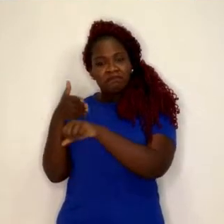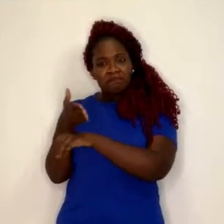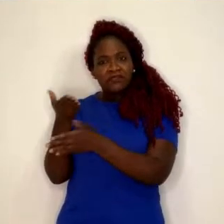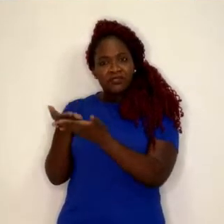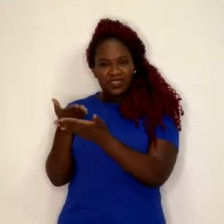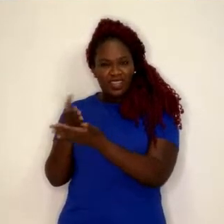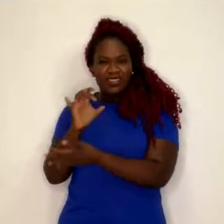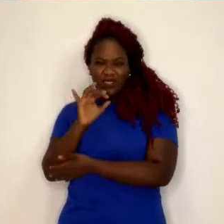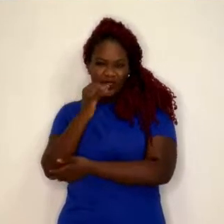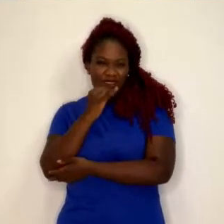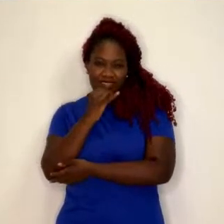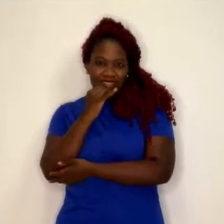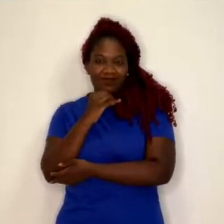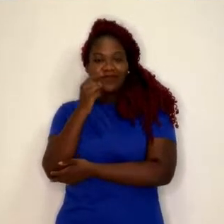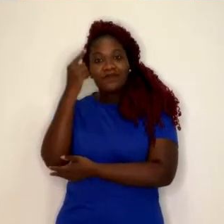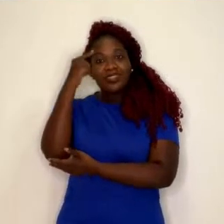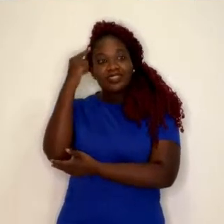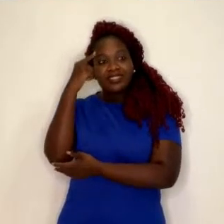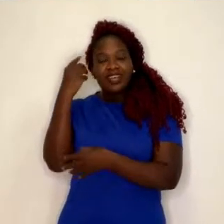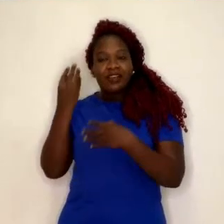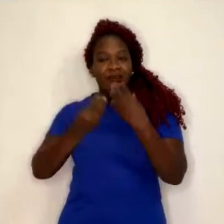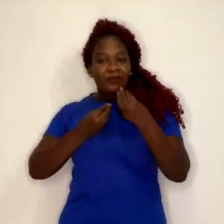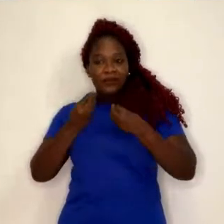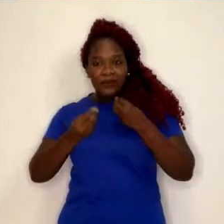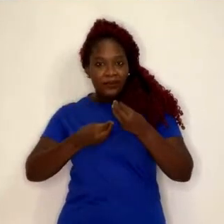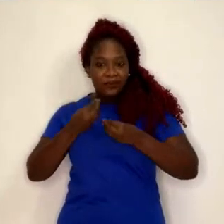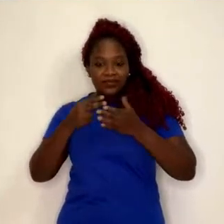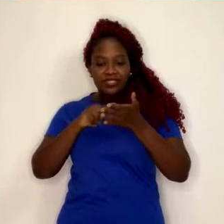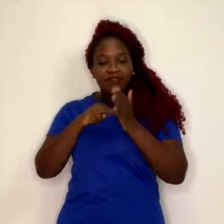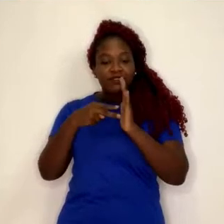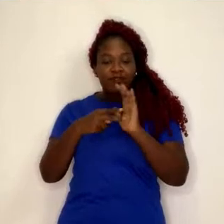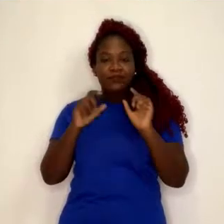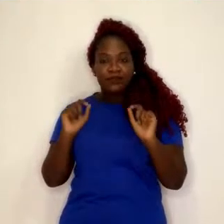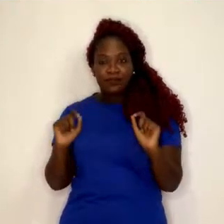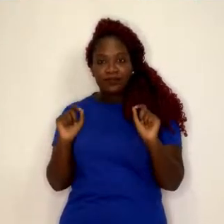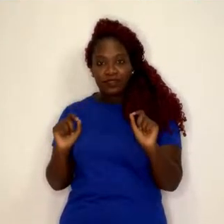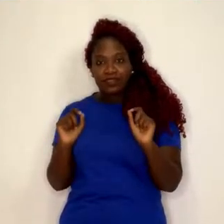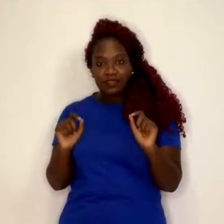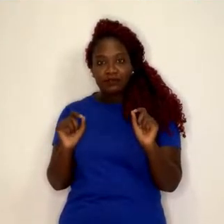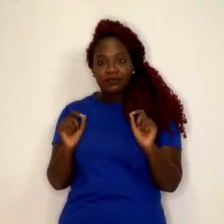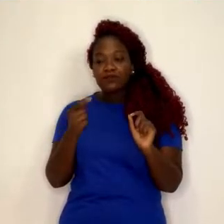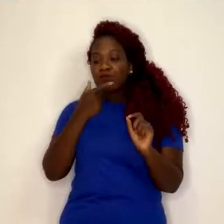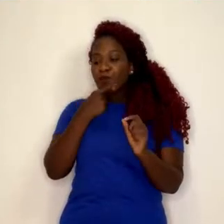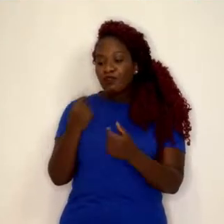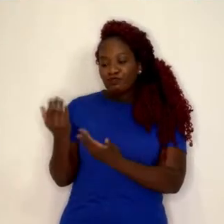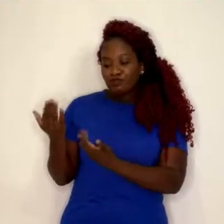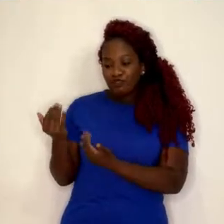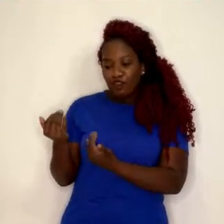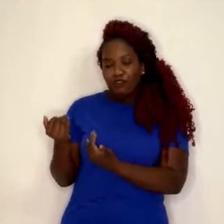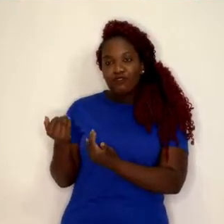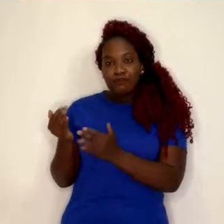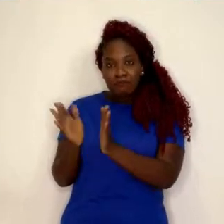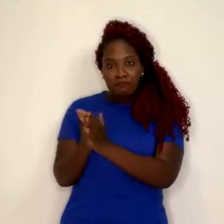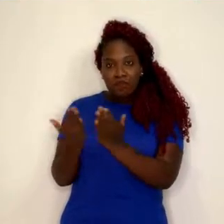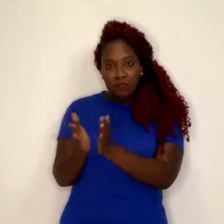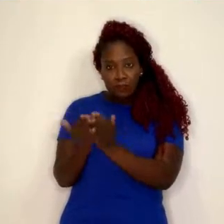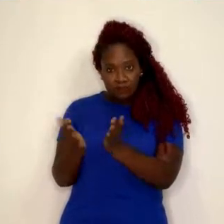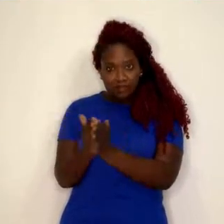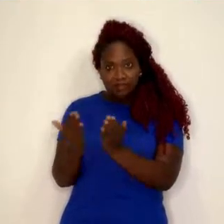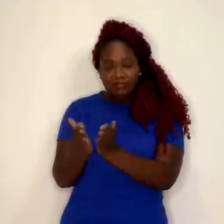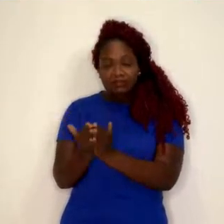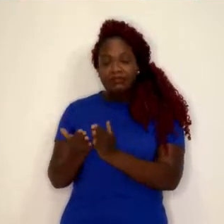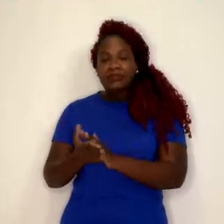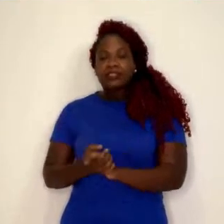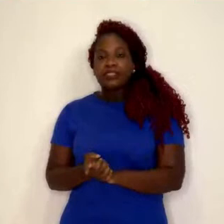university, the State University of São Paulo, he then joins this effort. So what it means for a